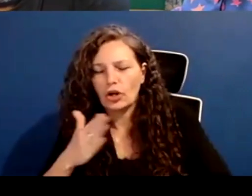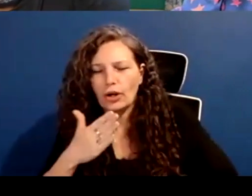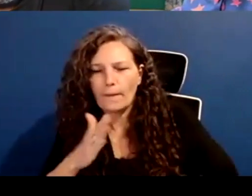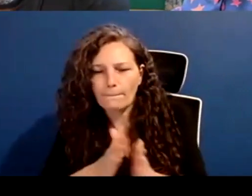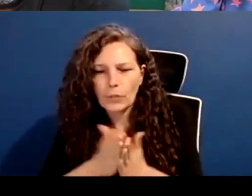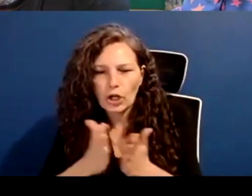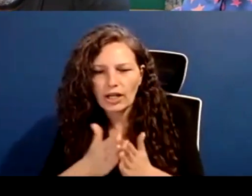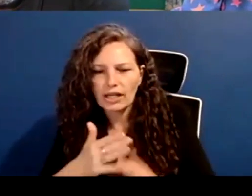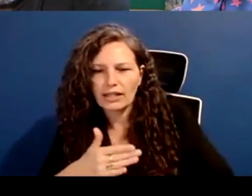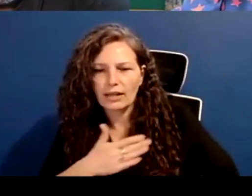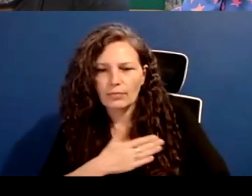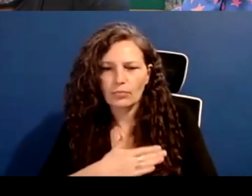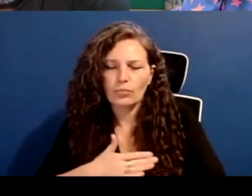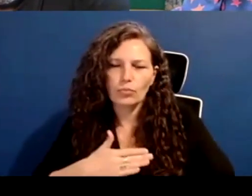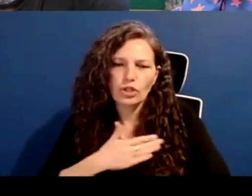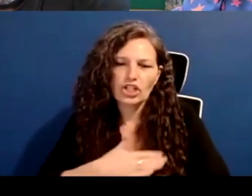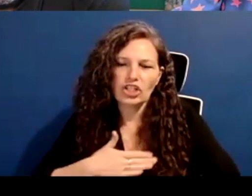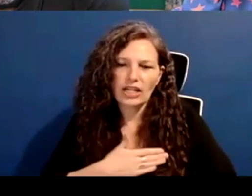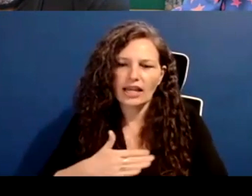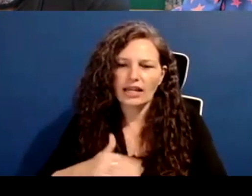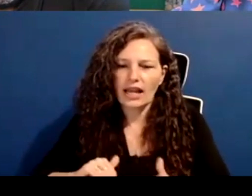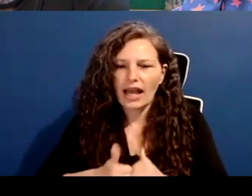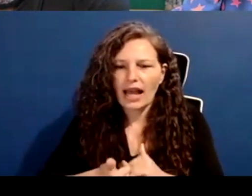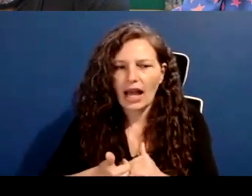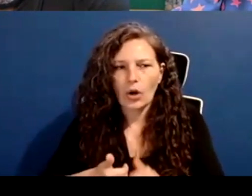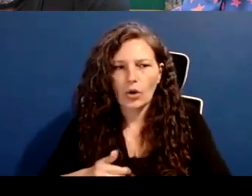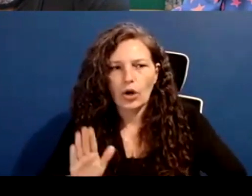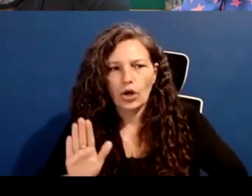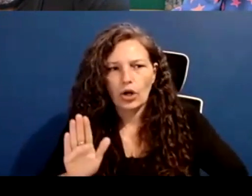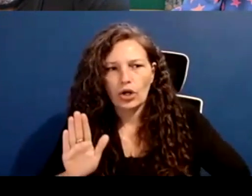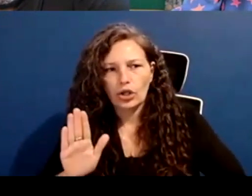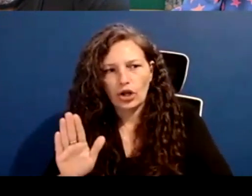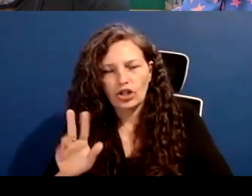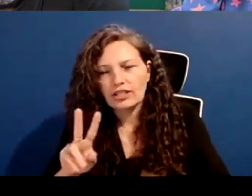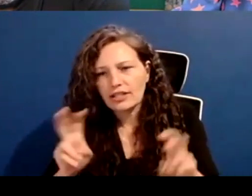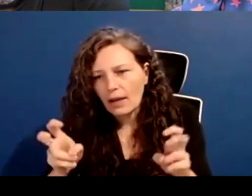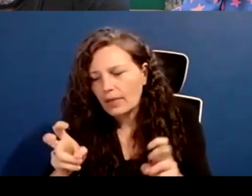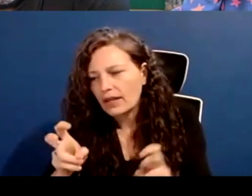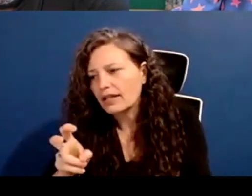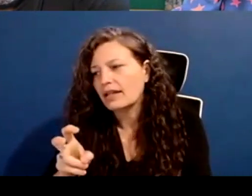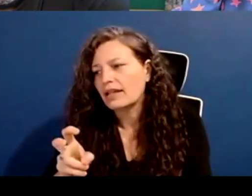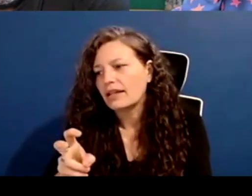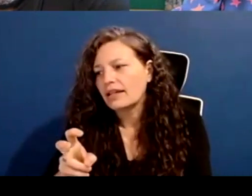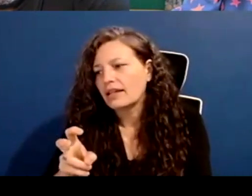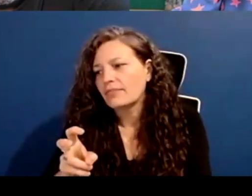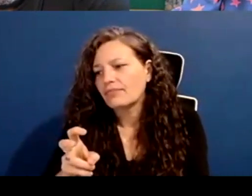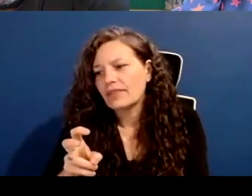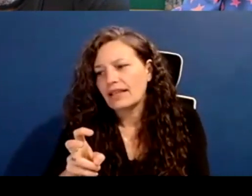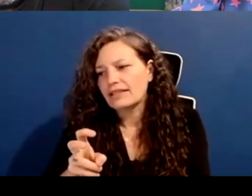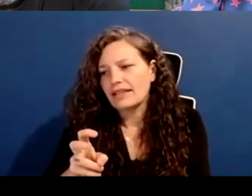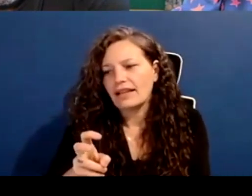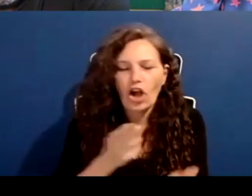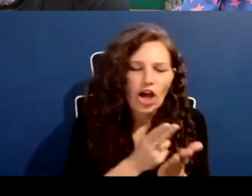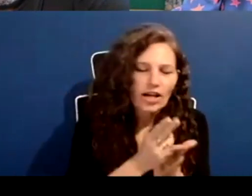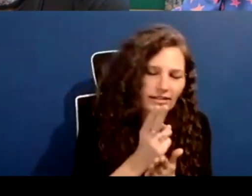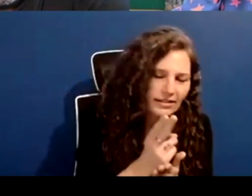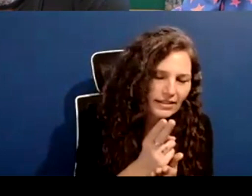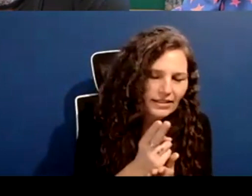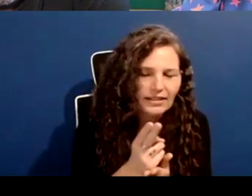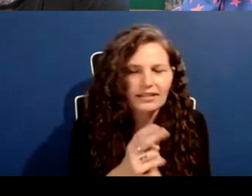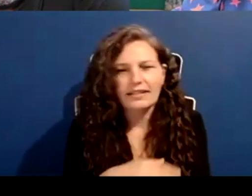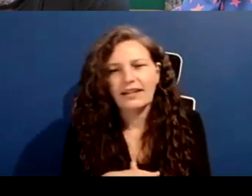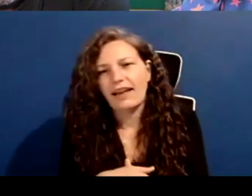topic, your body not being a prayer request, with honesty, sarcasm, and self-compassion. You speak a